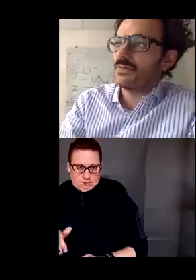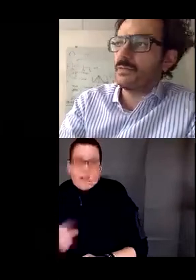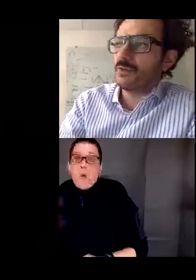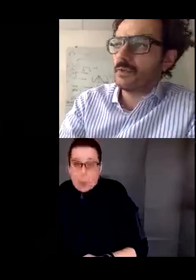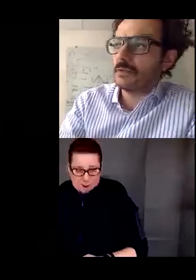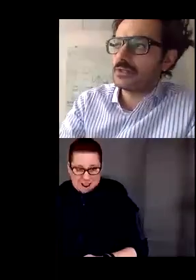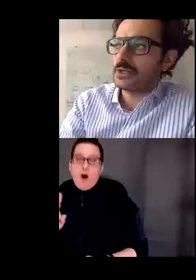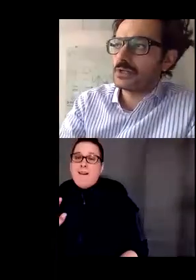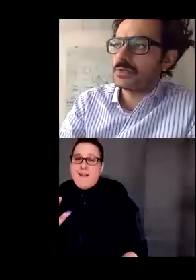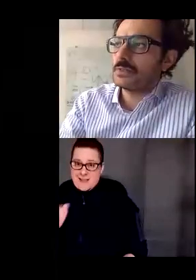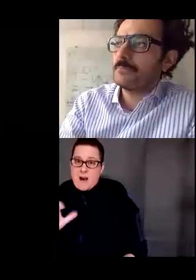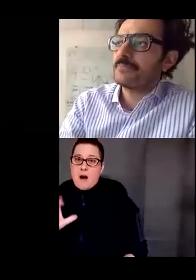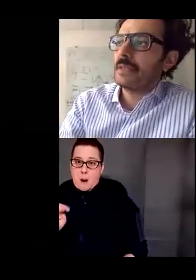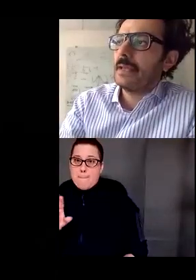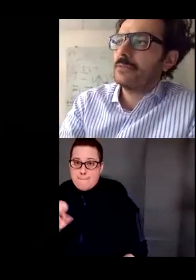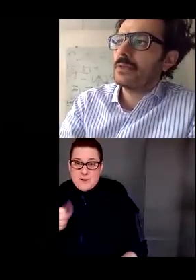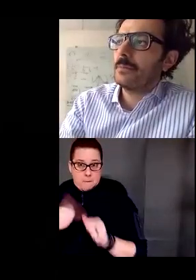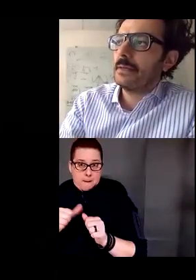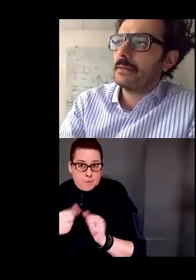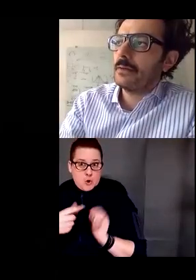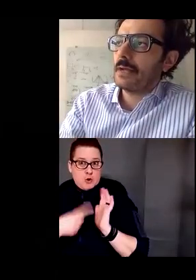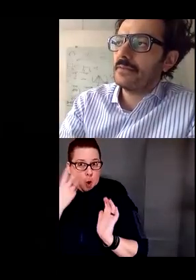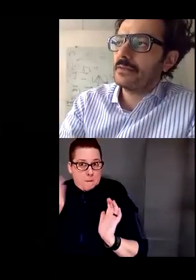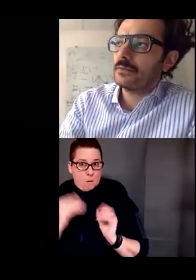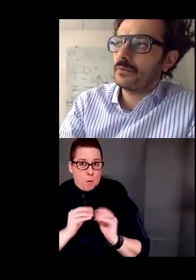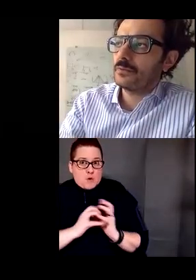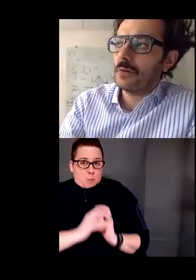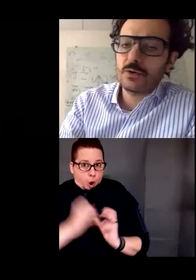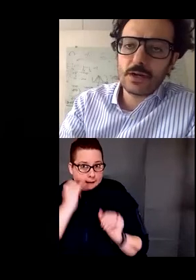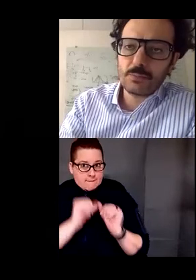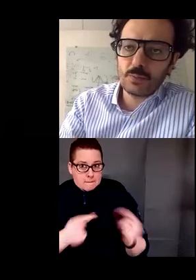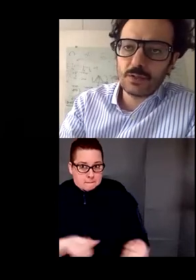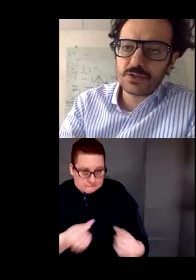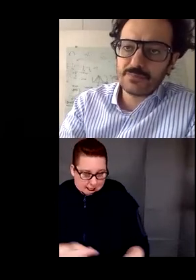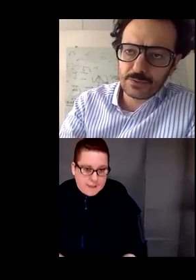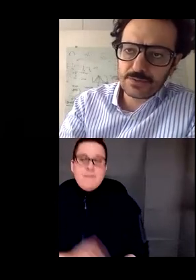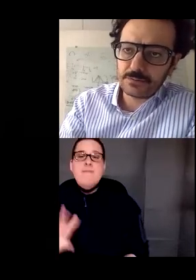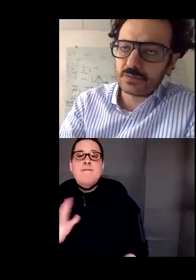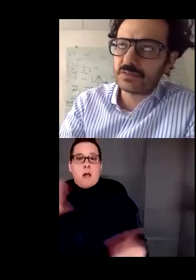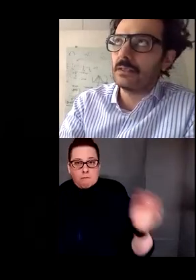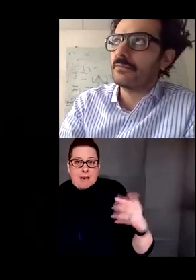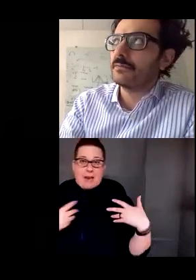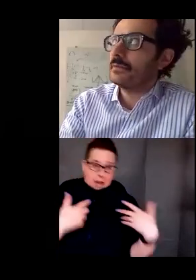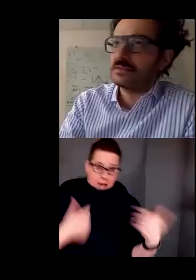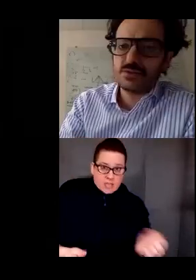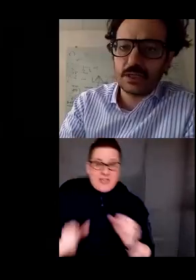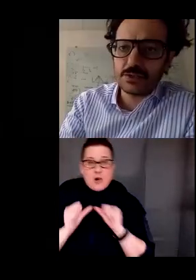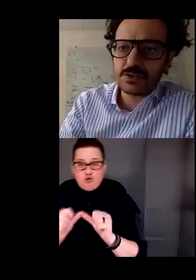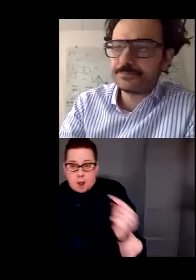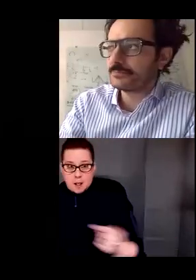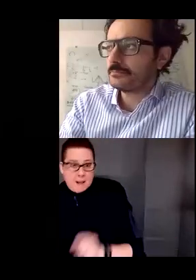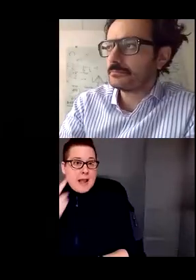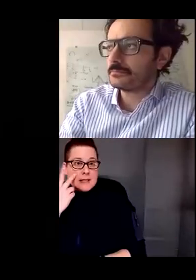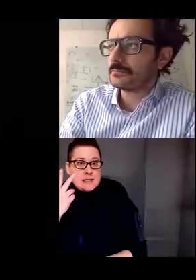where we found volumetric changes. And we compared our healthy control to our chronic population first to see if this has